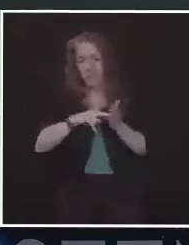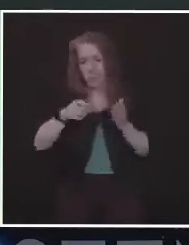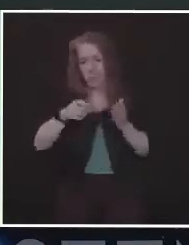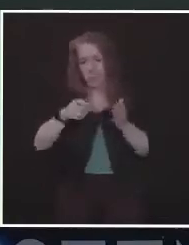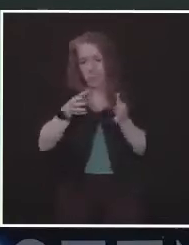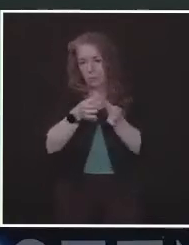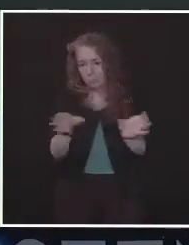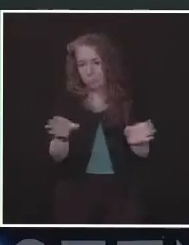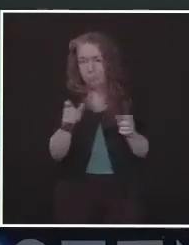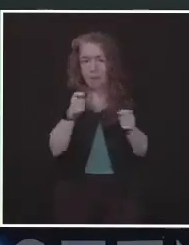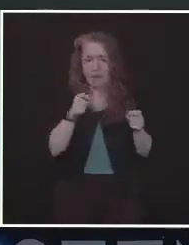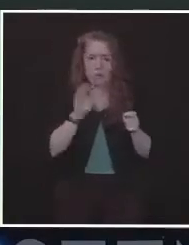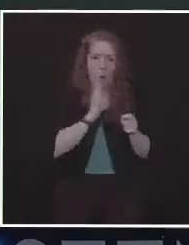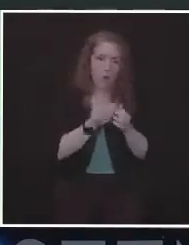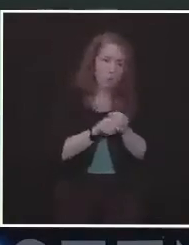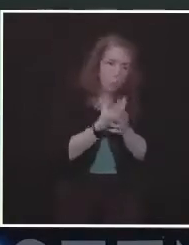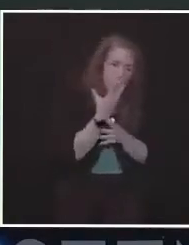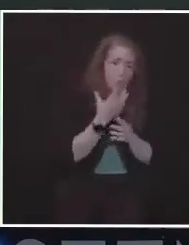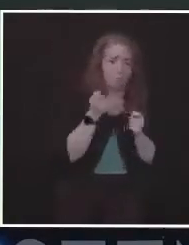with the first Artemis mission.